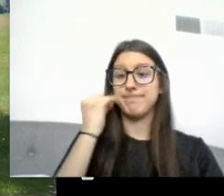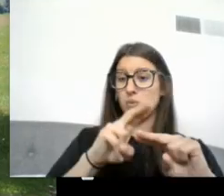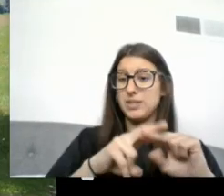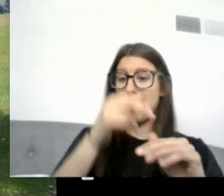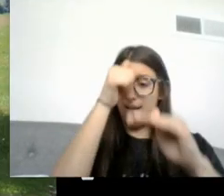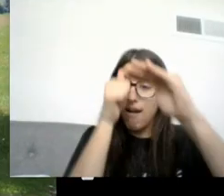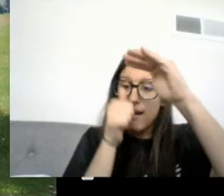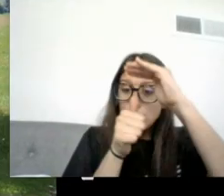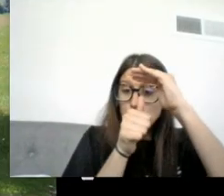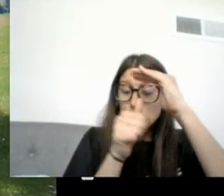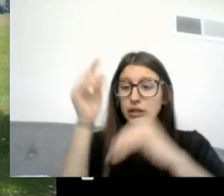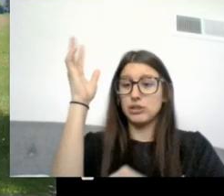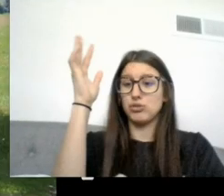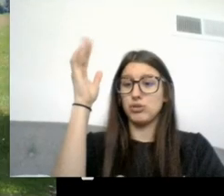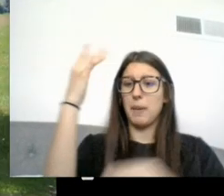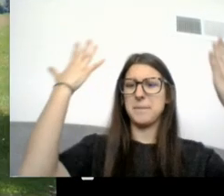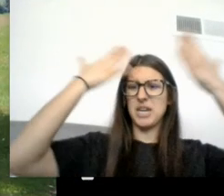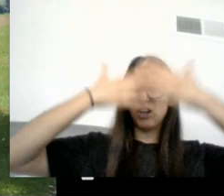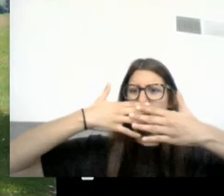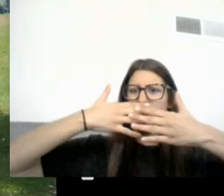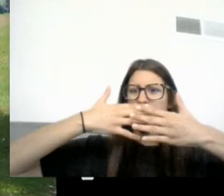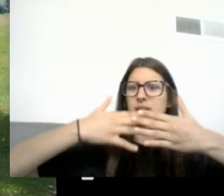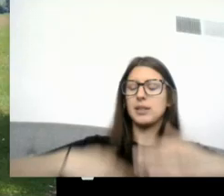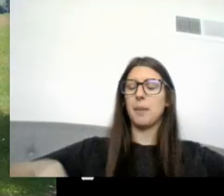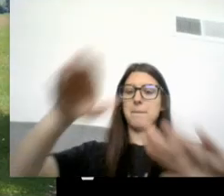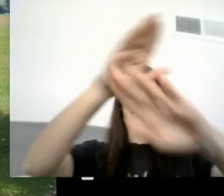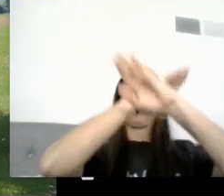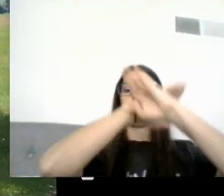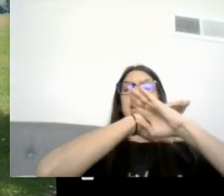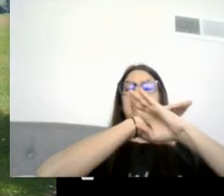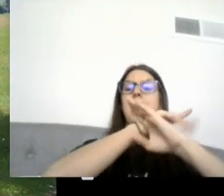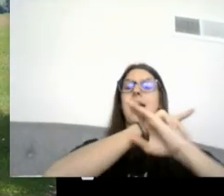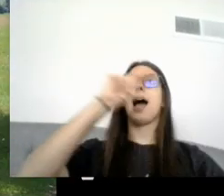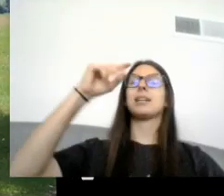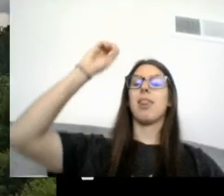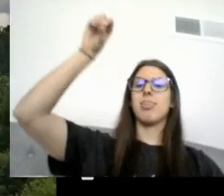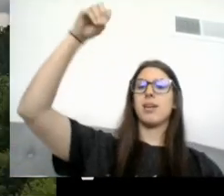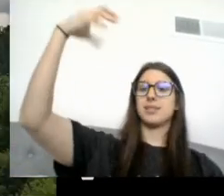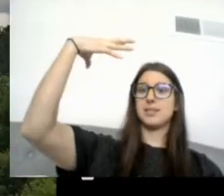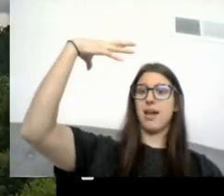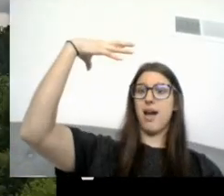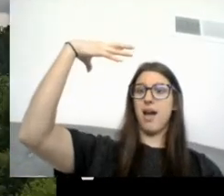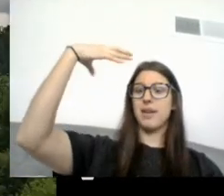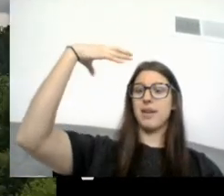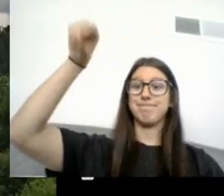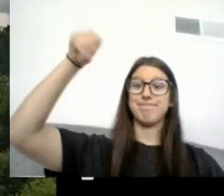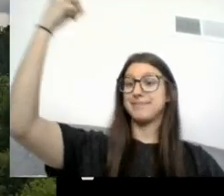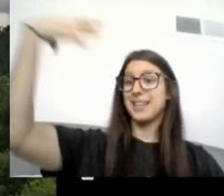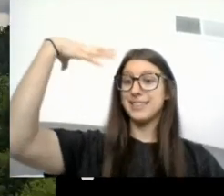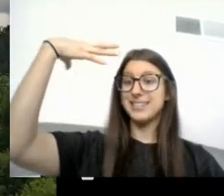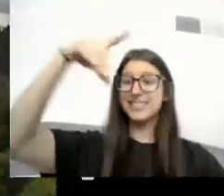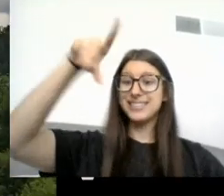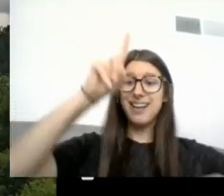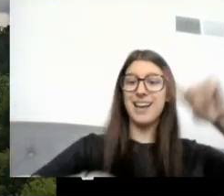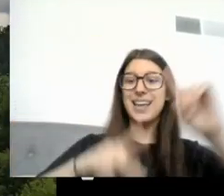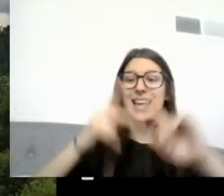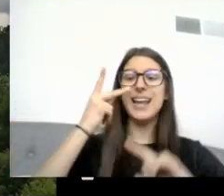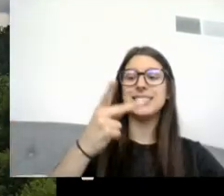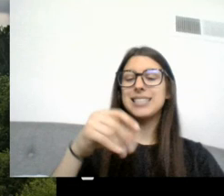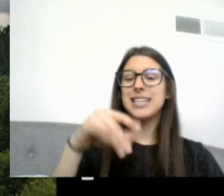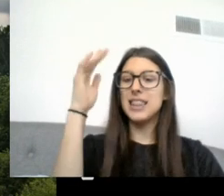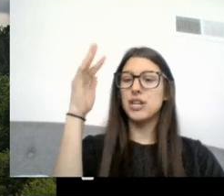sitting. The tree blocked the sunlight above. Now, one day, a powerful storm passed by. The